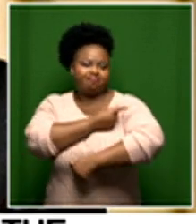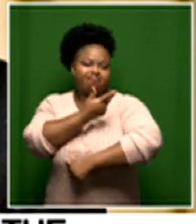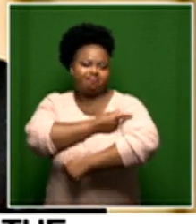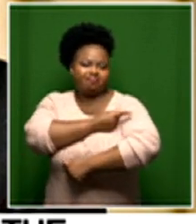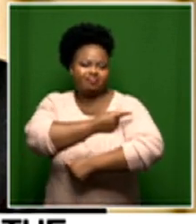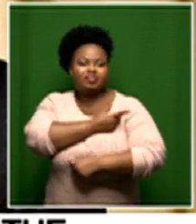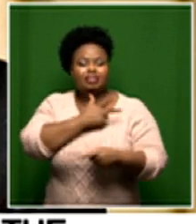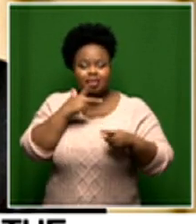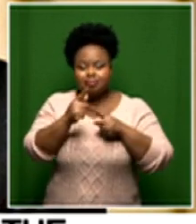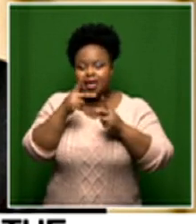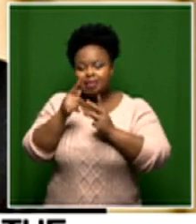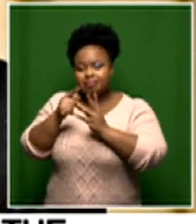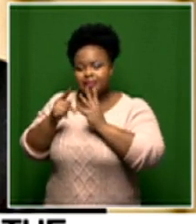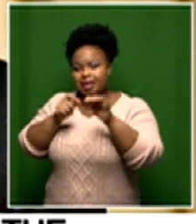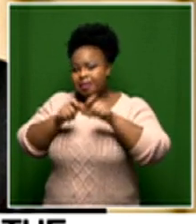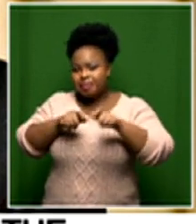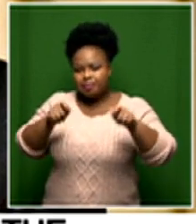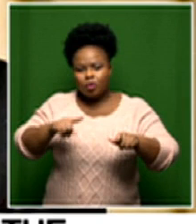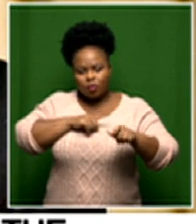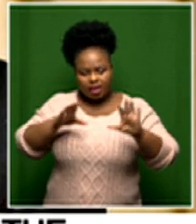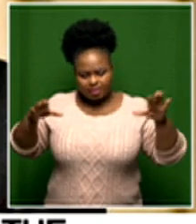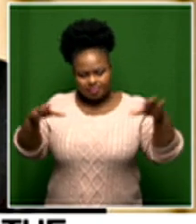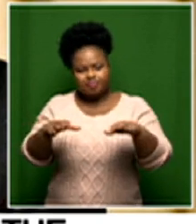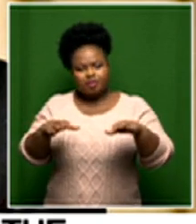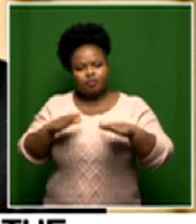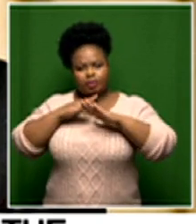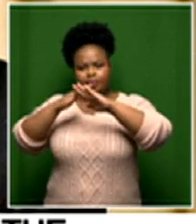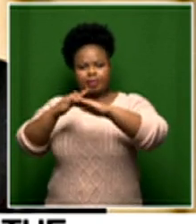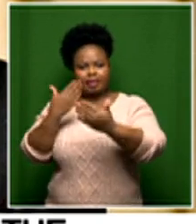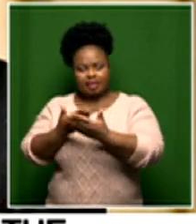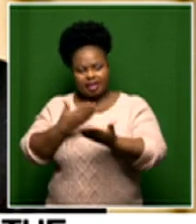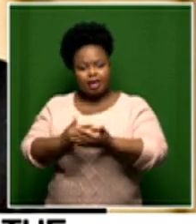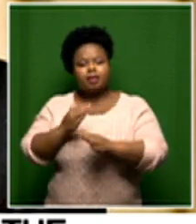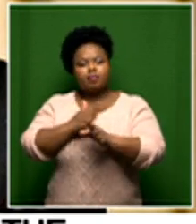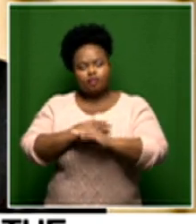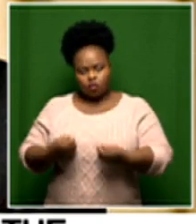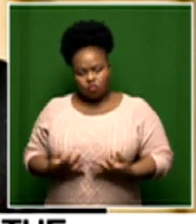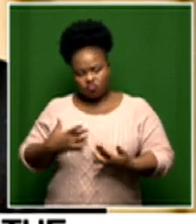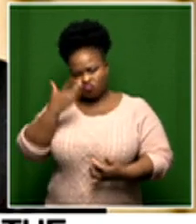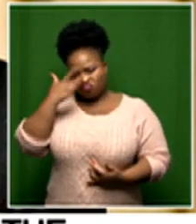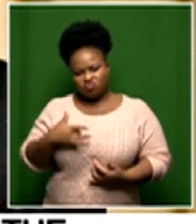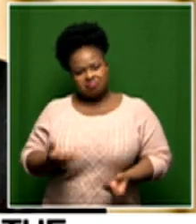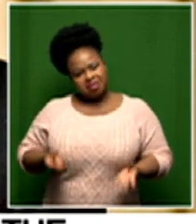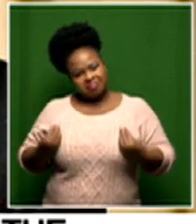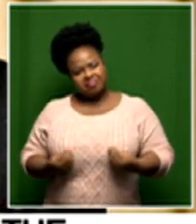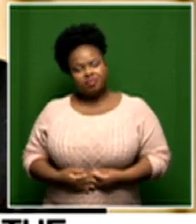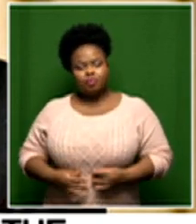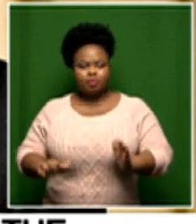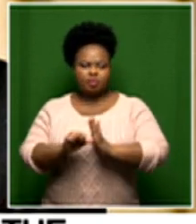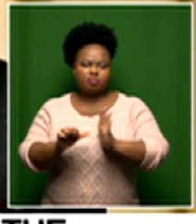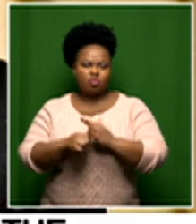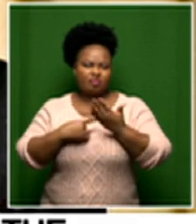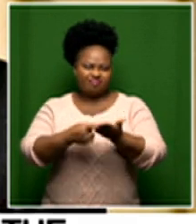can build immunity against infection long before they even come across that infection. So it's a very, very